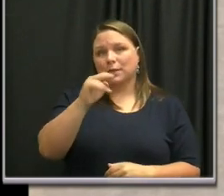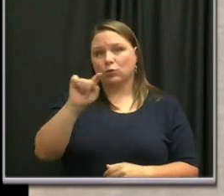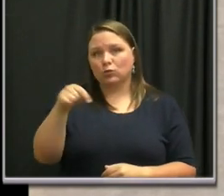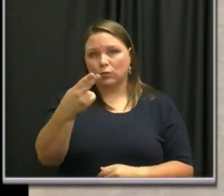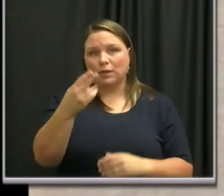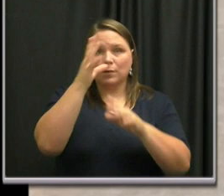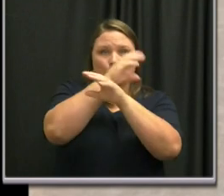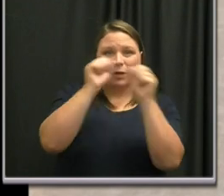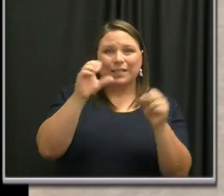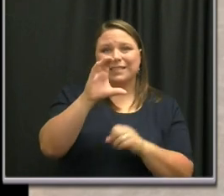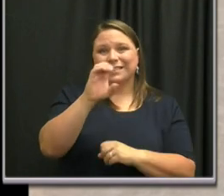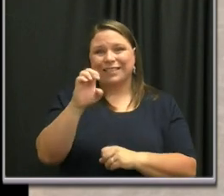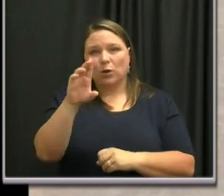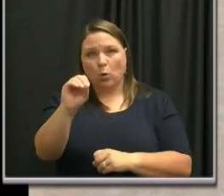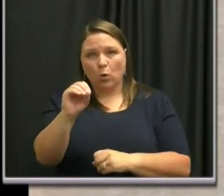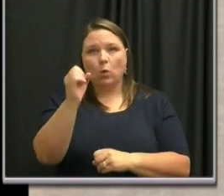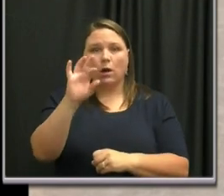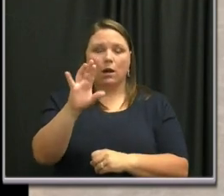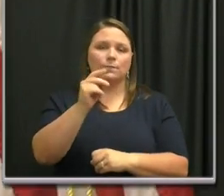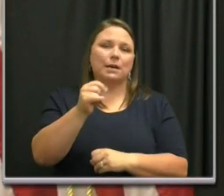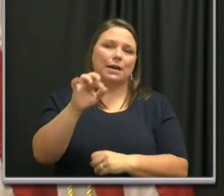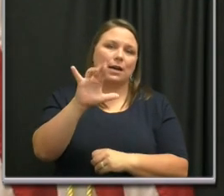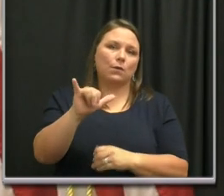and CEO of Meharry Medical College.